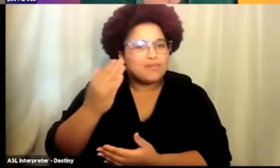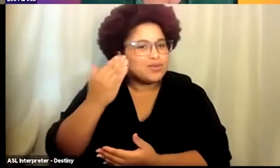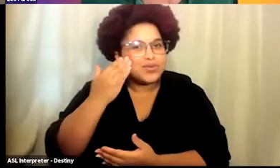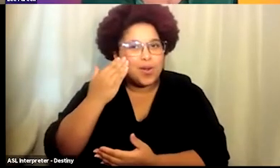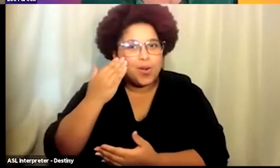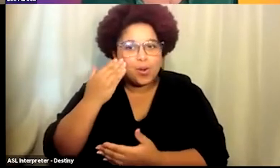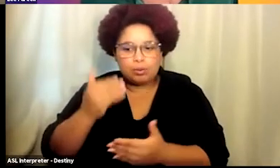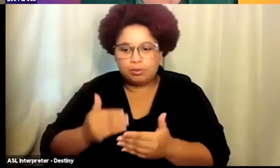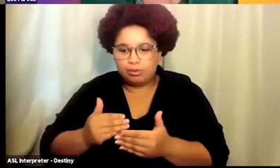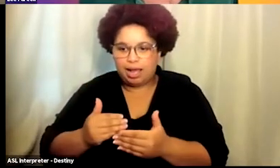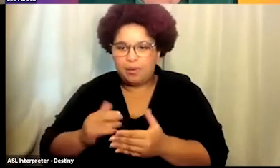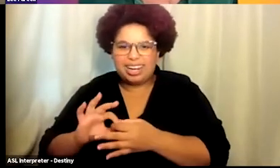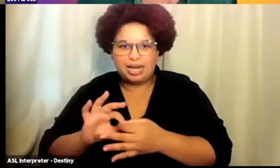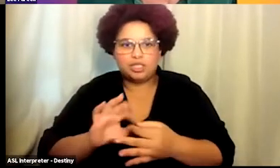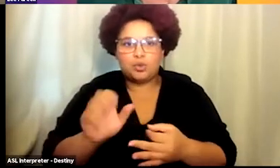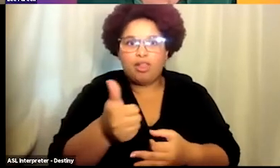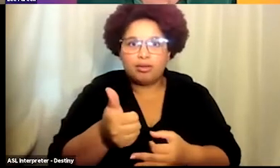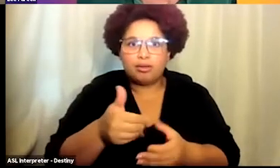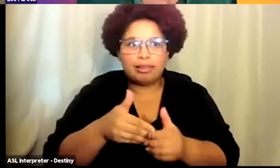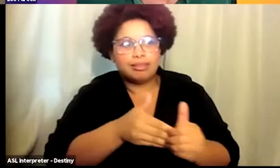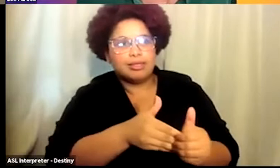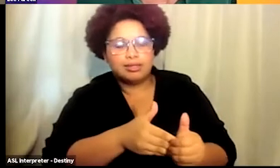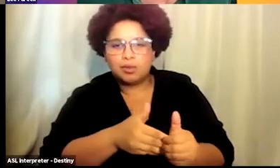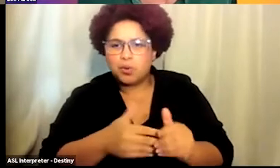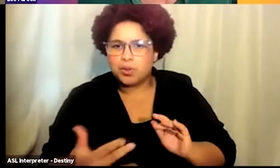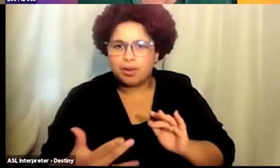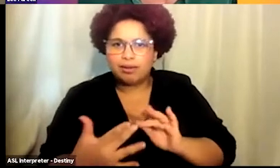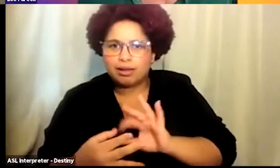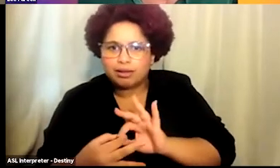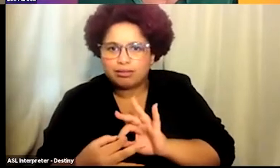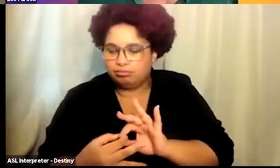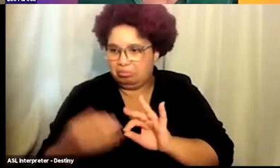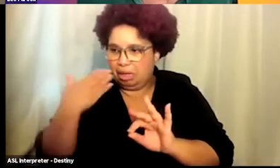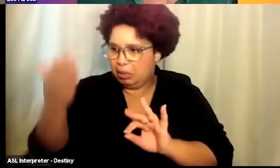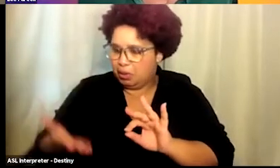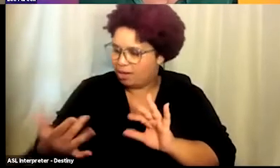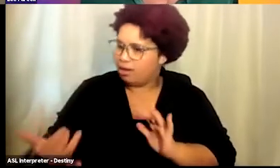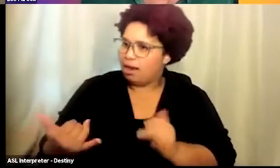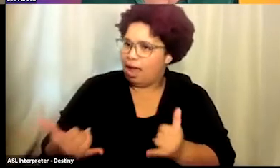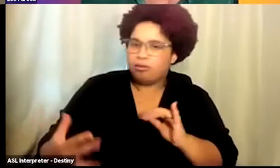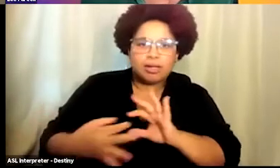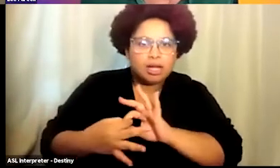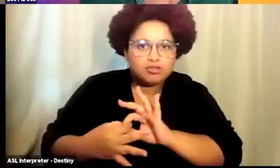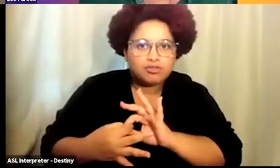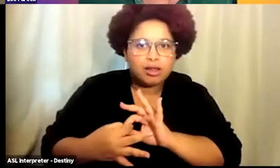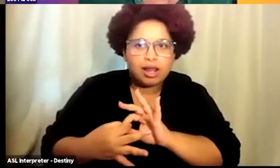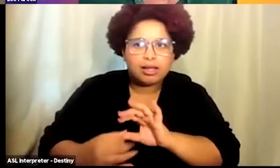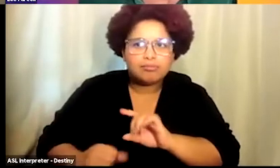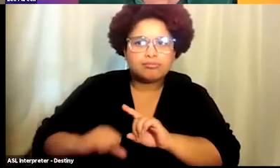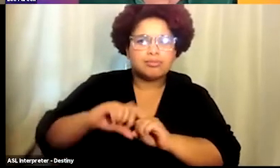lead to something else, who you're going to connect with that you don't even know exists yet, that will have a major change in